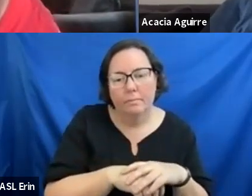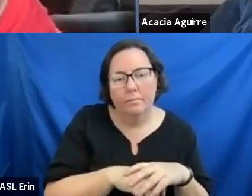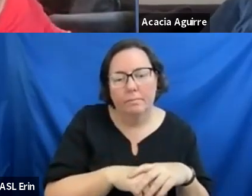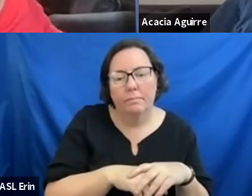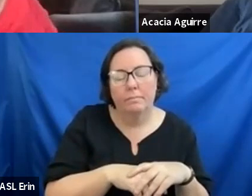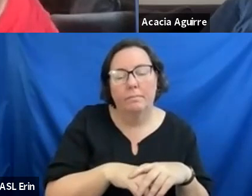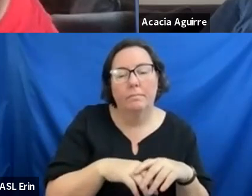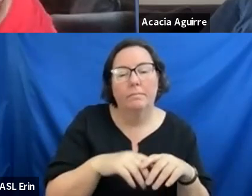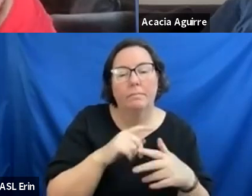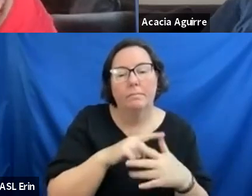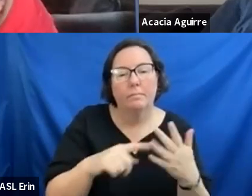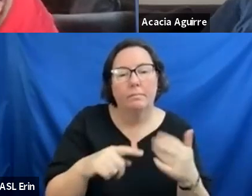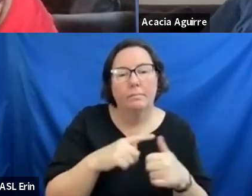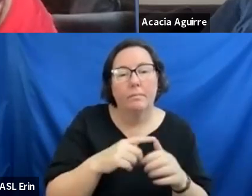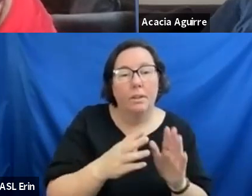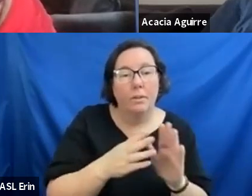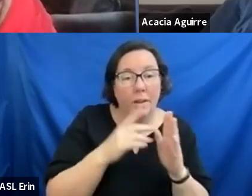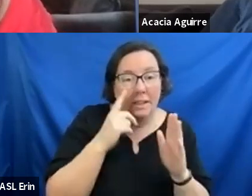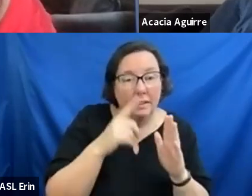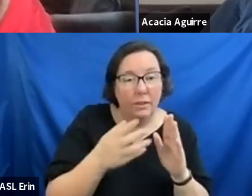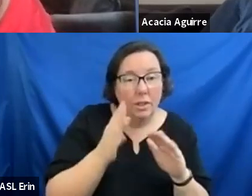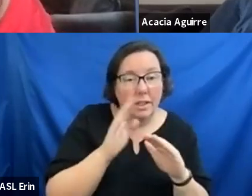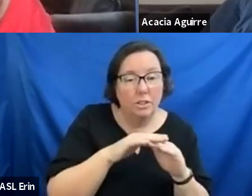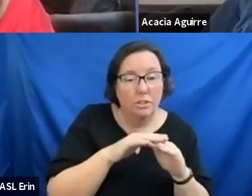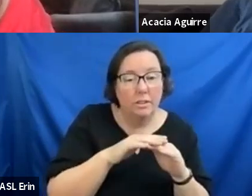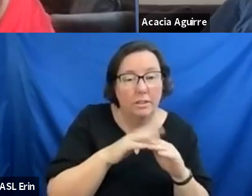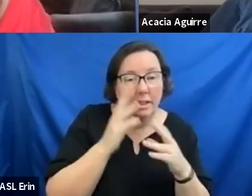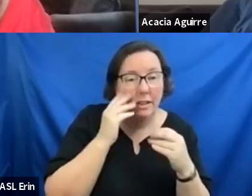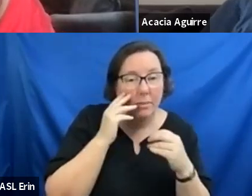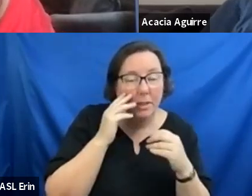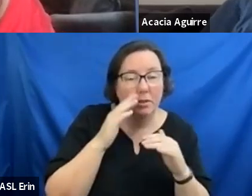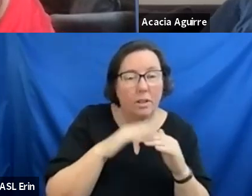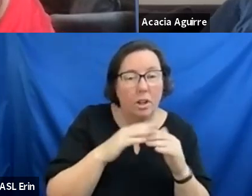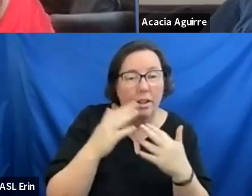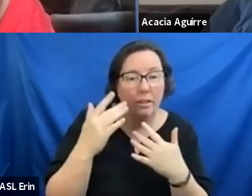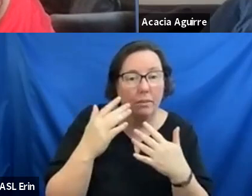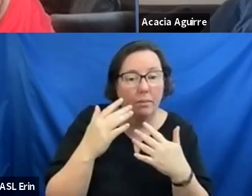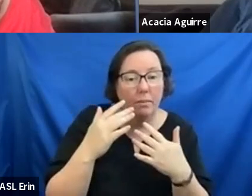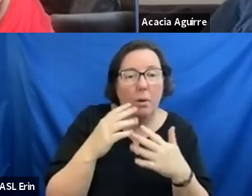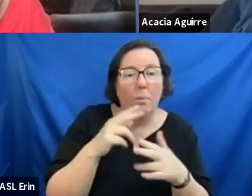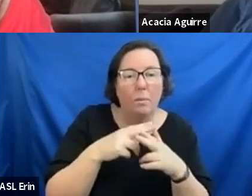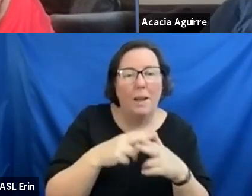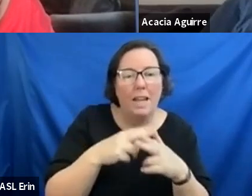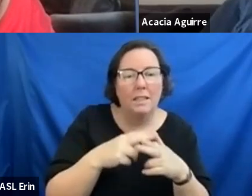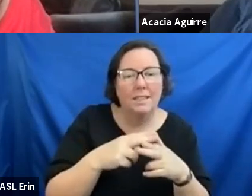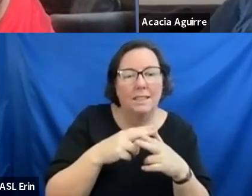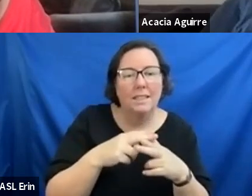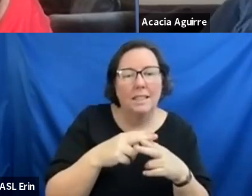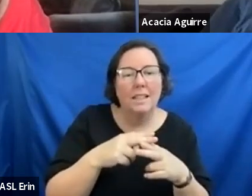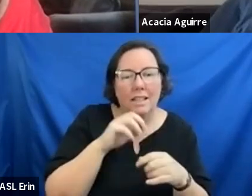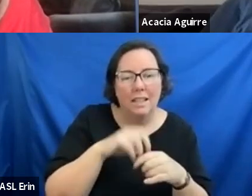So there was a request for additional information on the weights within the Opportunity Index.